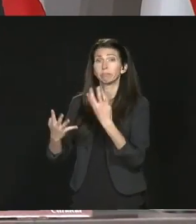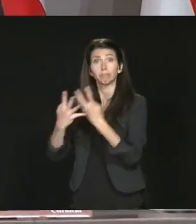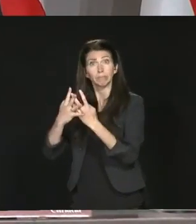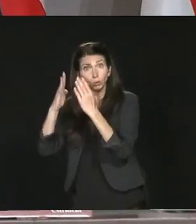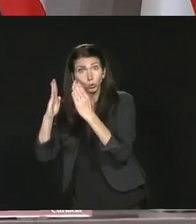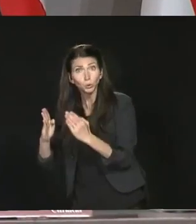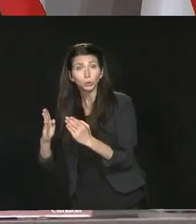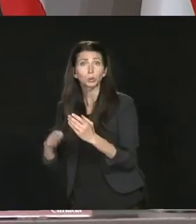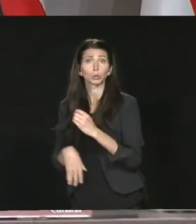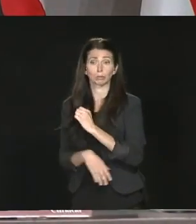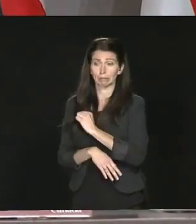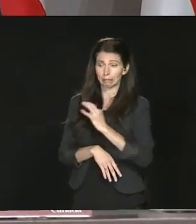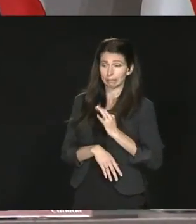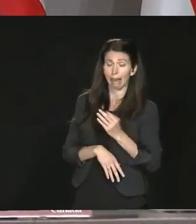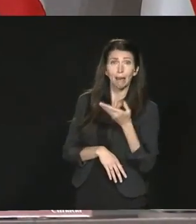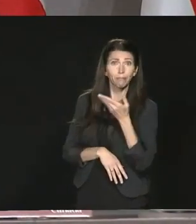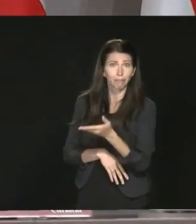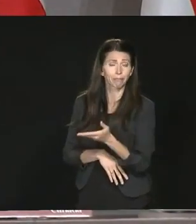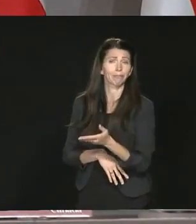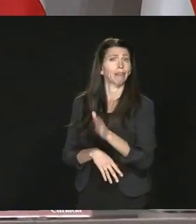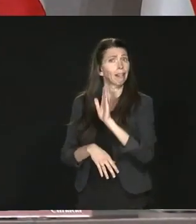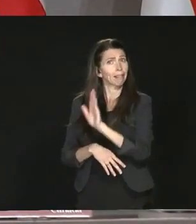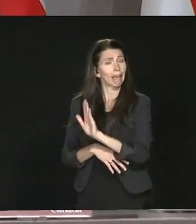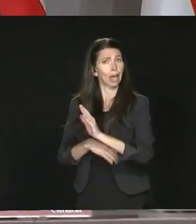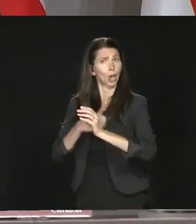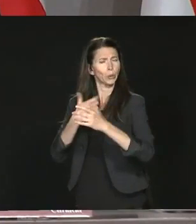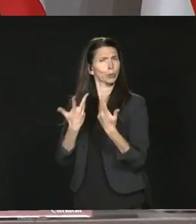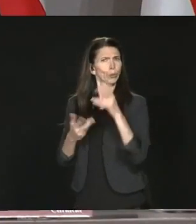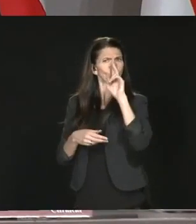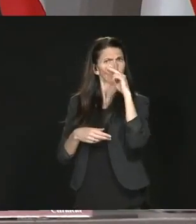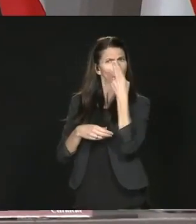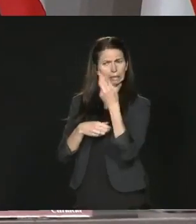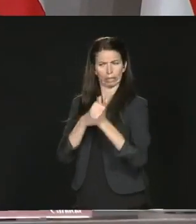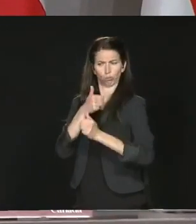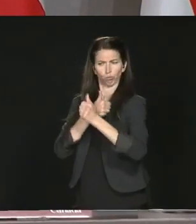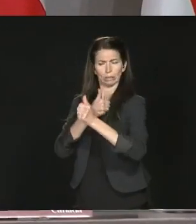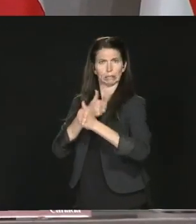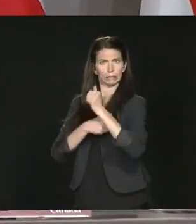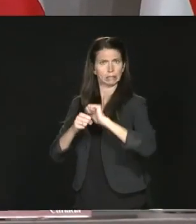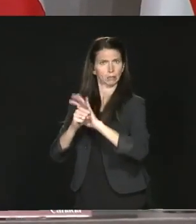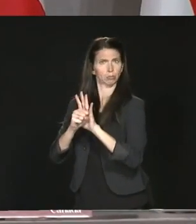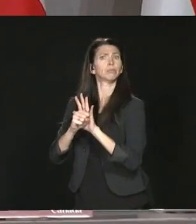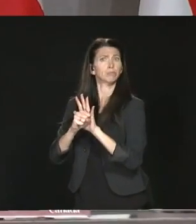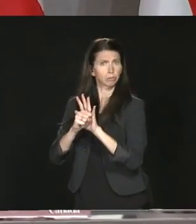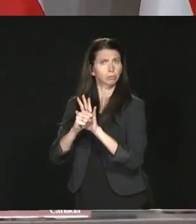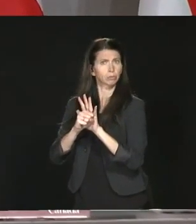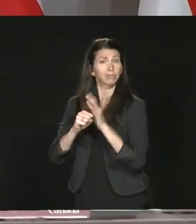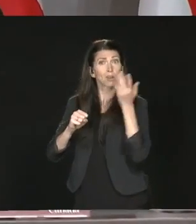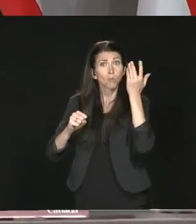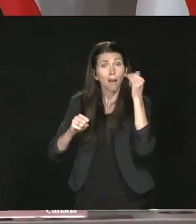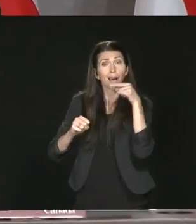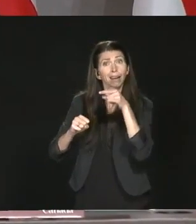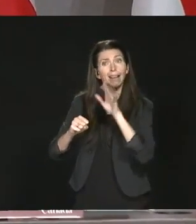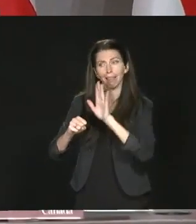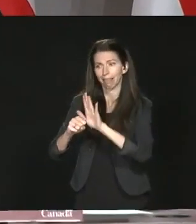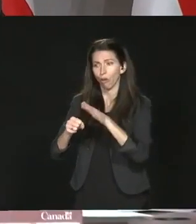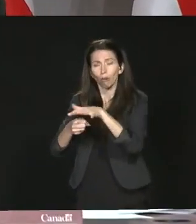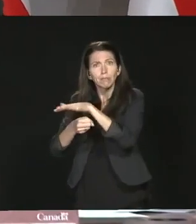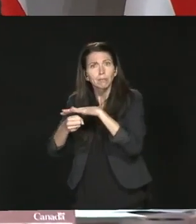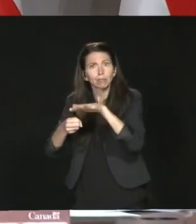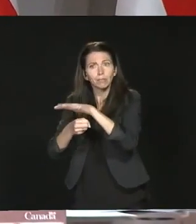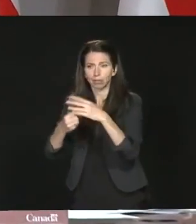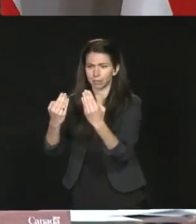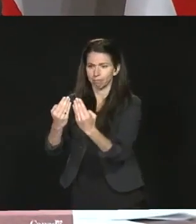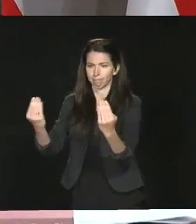increased risk and unique challenges in the fight against COVID-19 because of the closed environment of our institutions. Correction